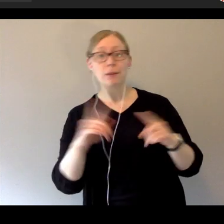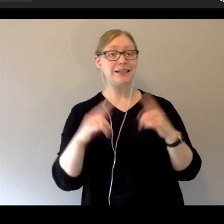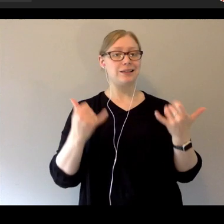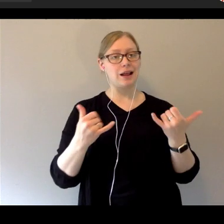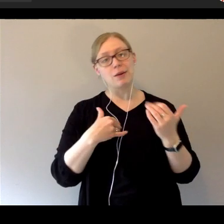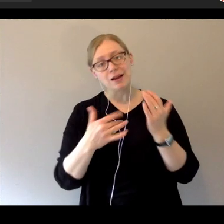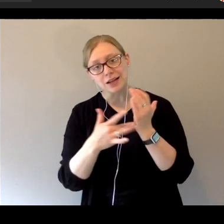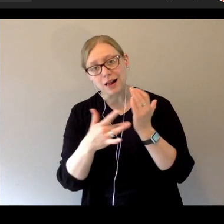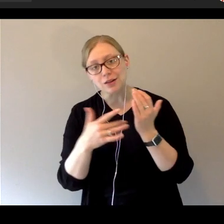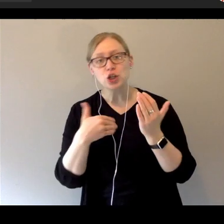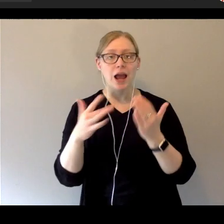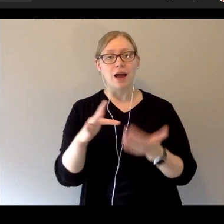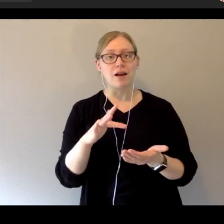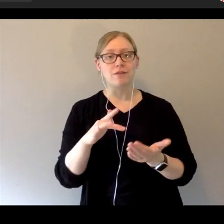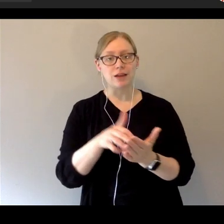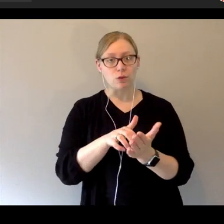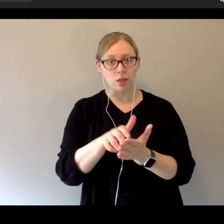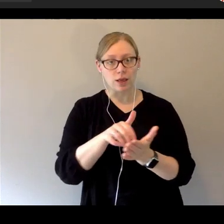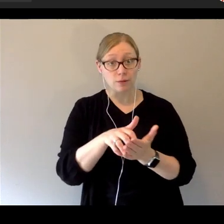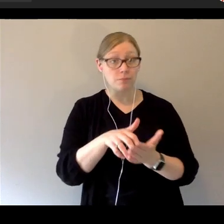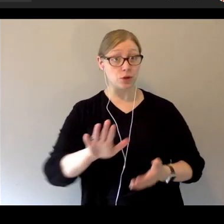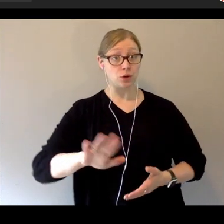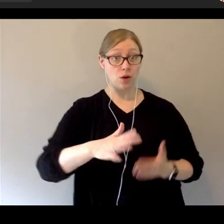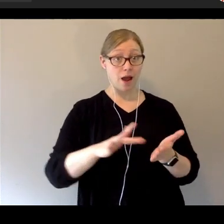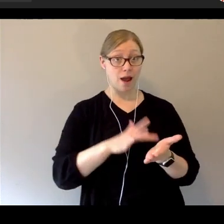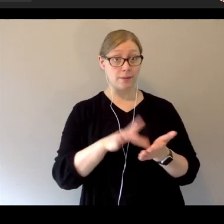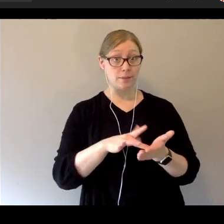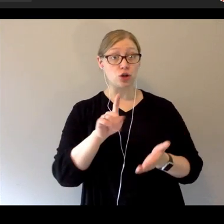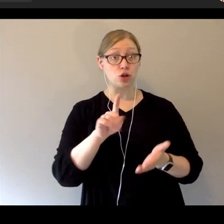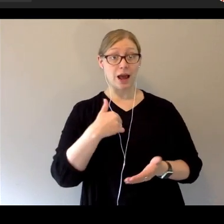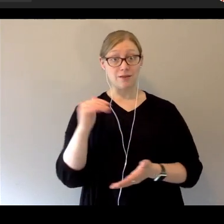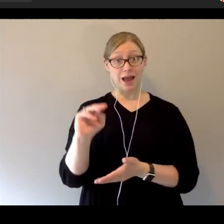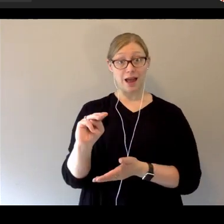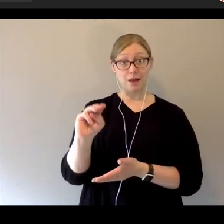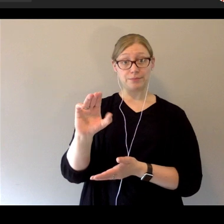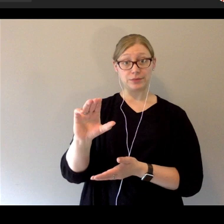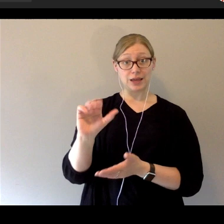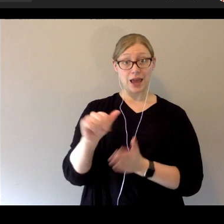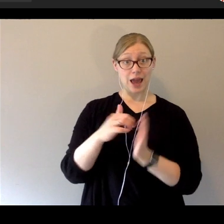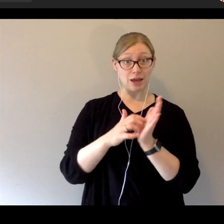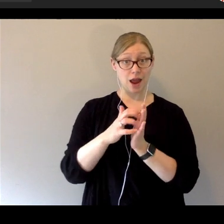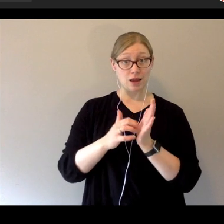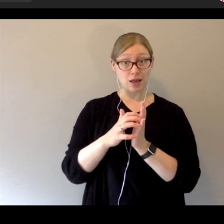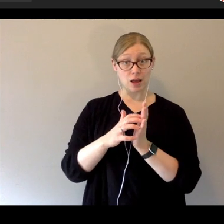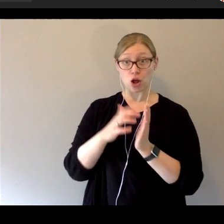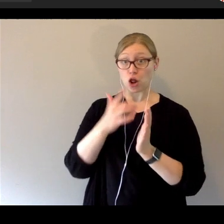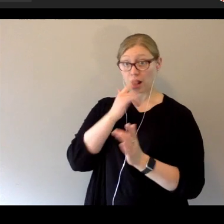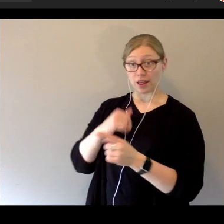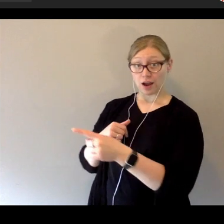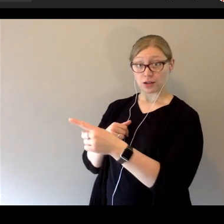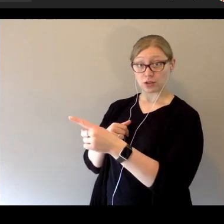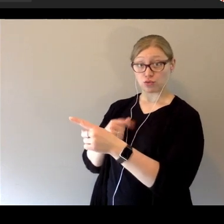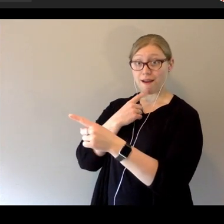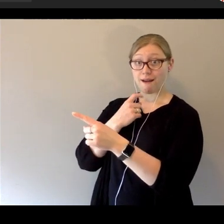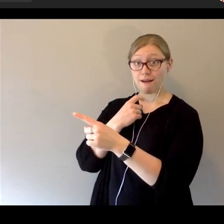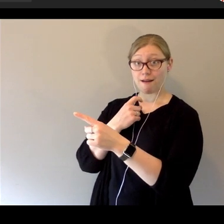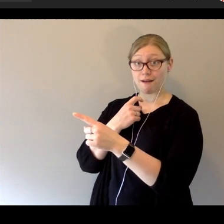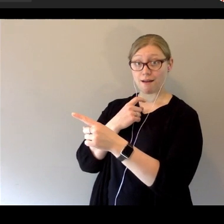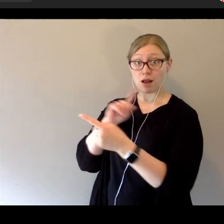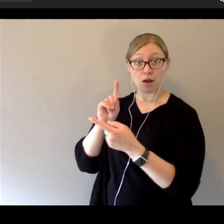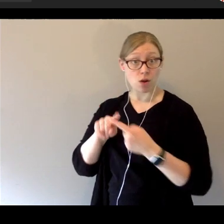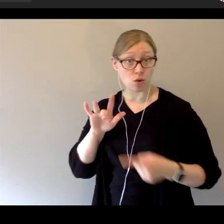calculators. So on your iPad, you should have a MCA calculator. It's a red icon like this. And when you press it,